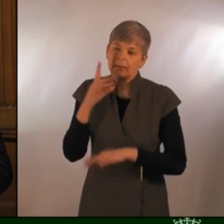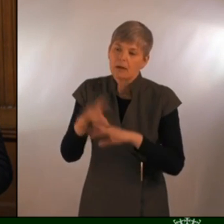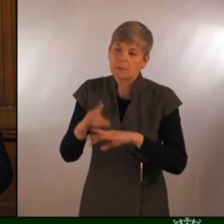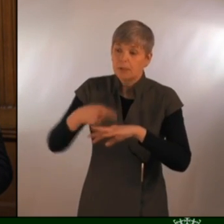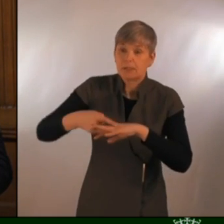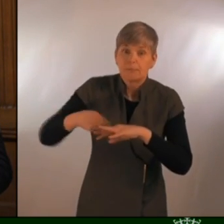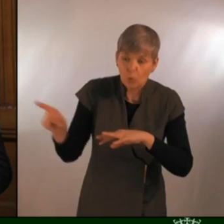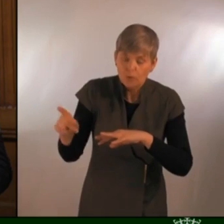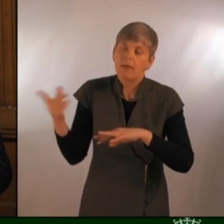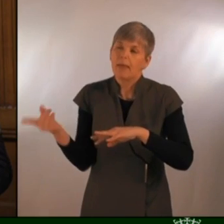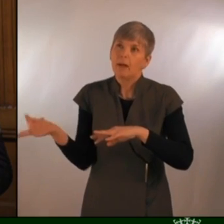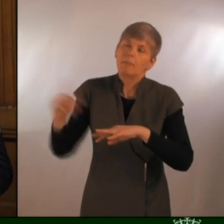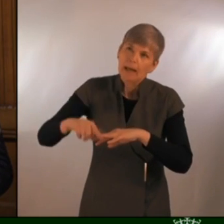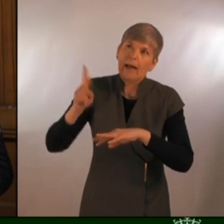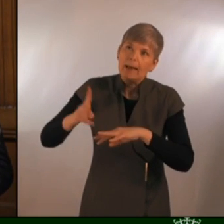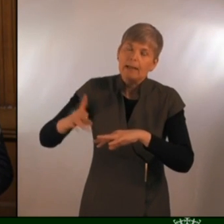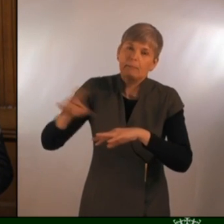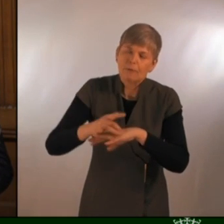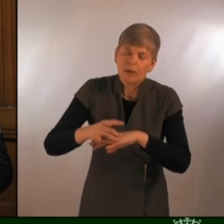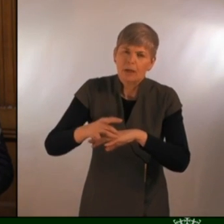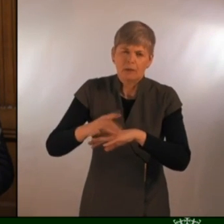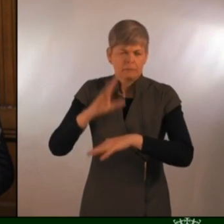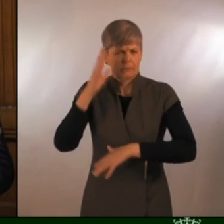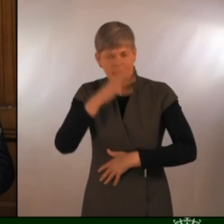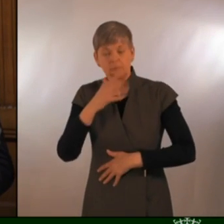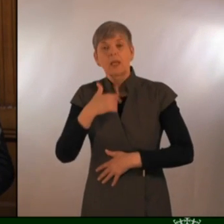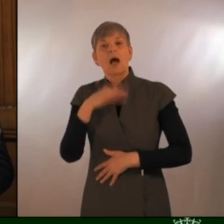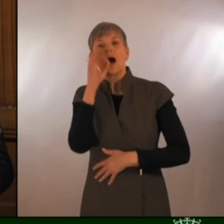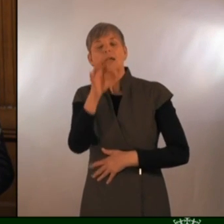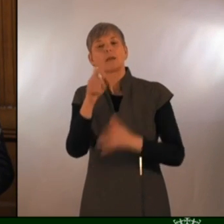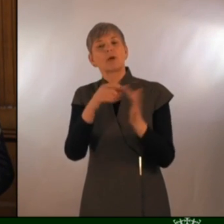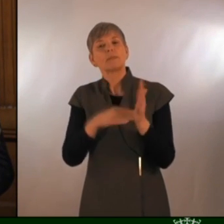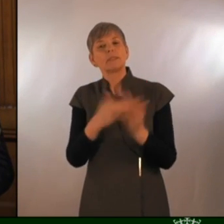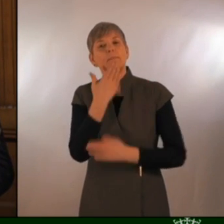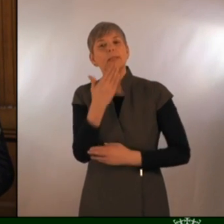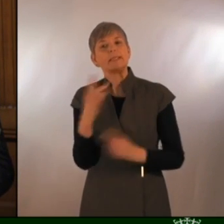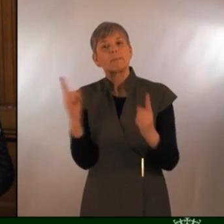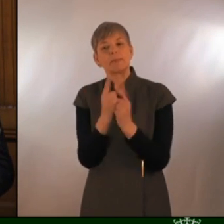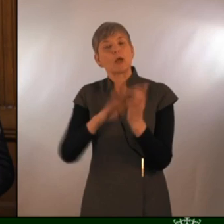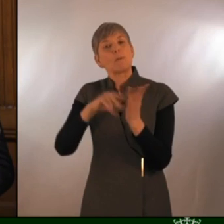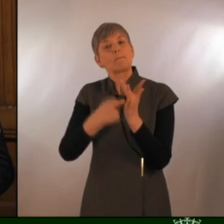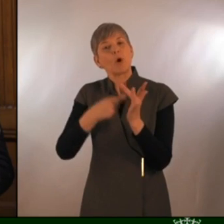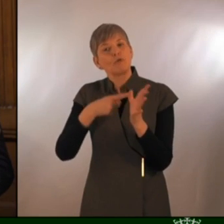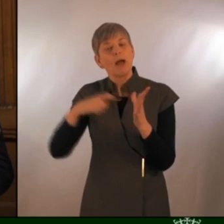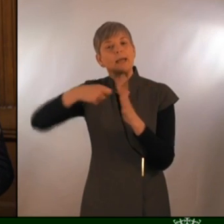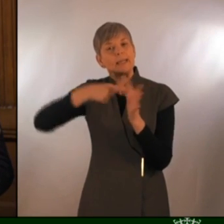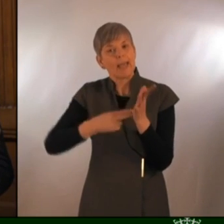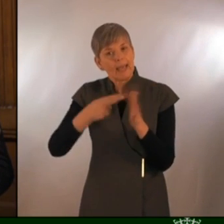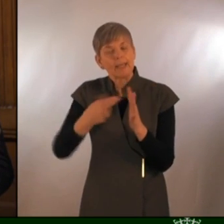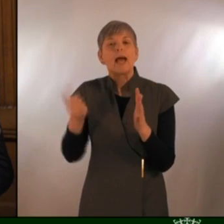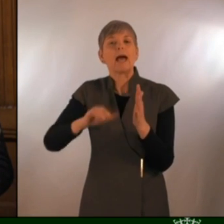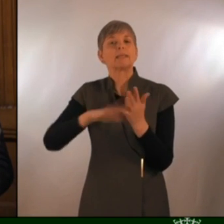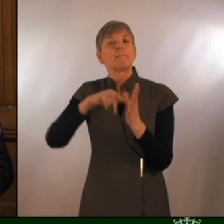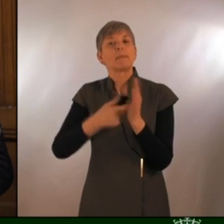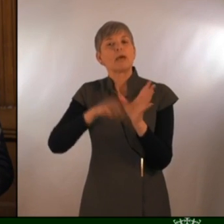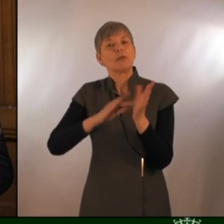Prime Minister personally meet Moira Kane and Mary Morland of the War Widows Association